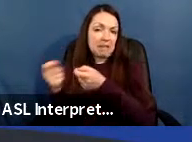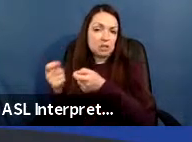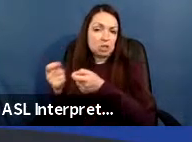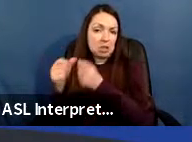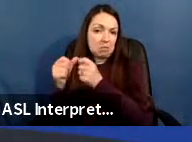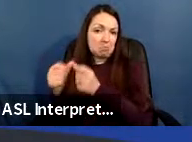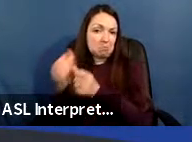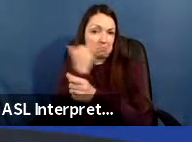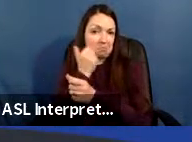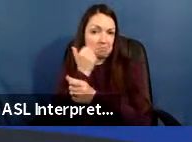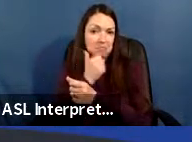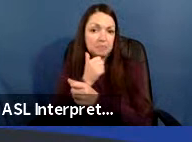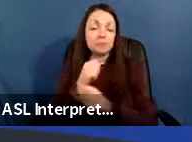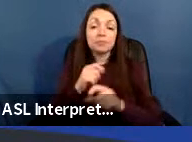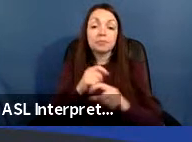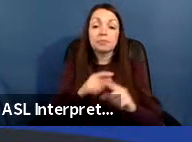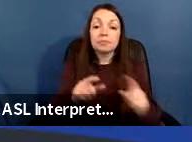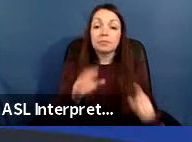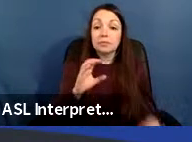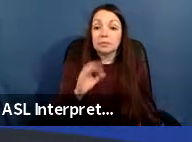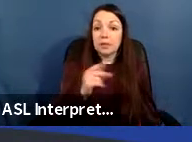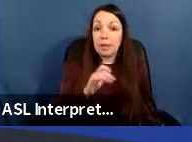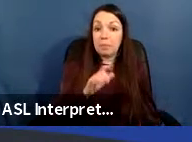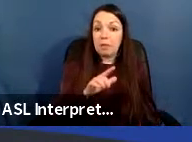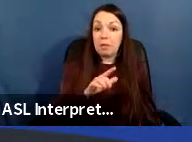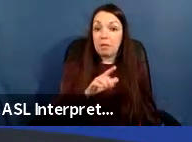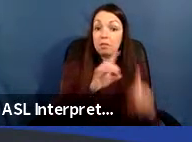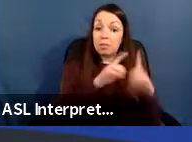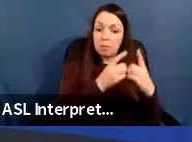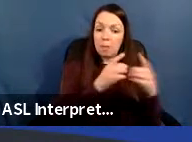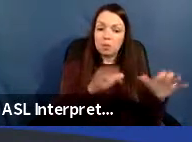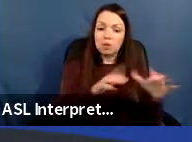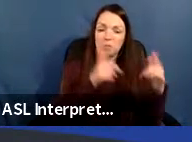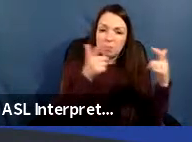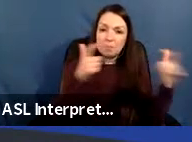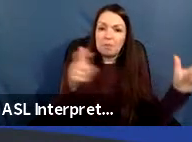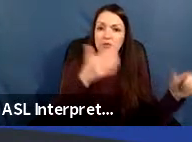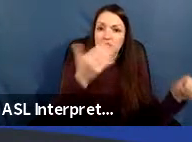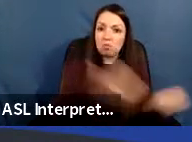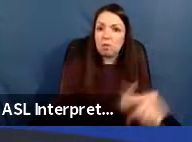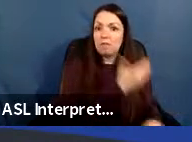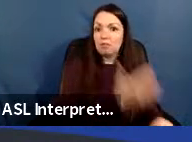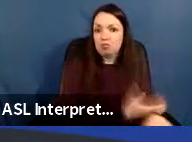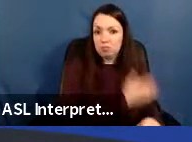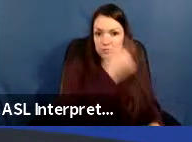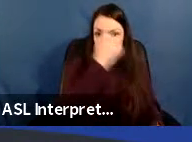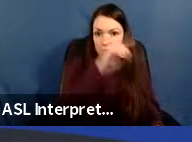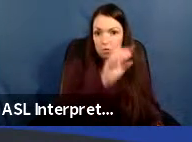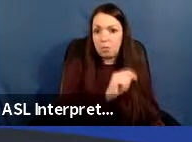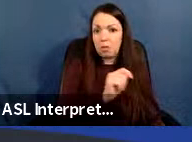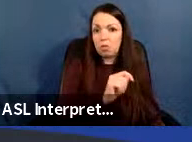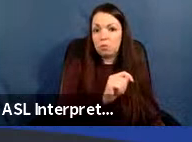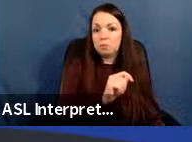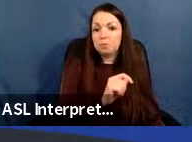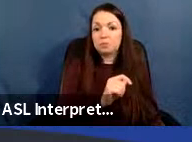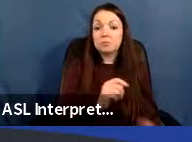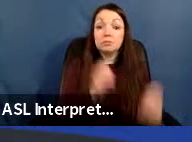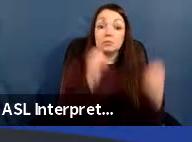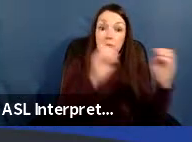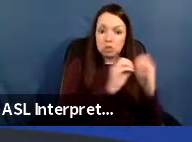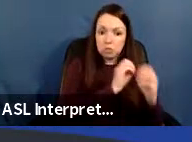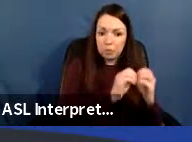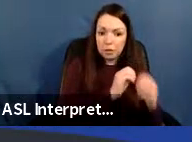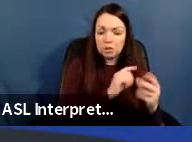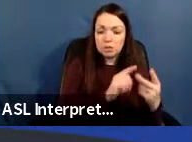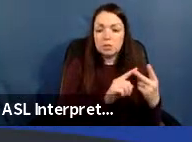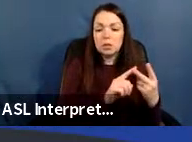basis. The capital department will complete major bathroom renovations as emergency repairs